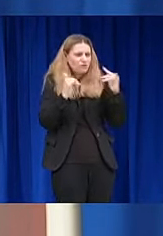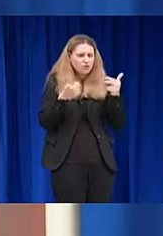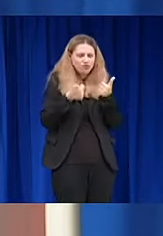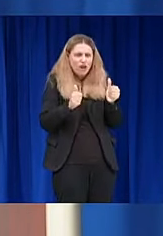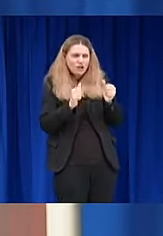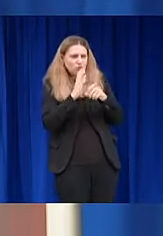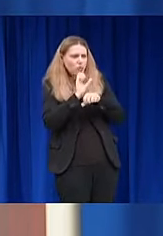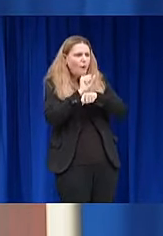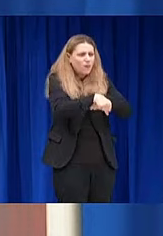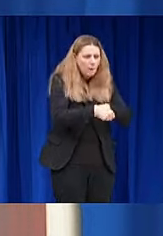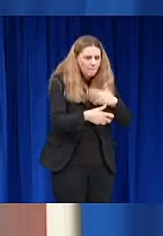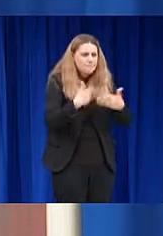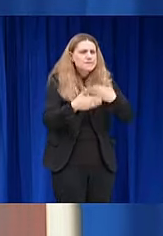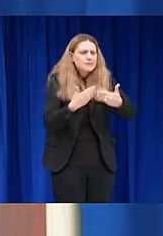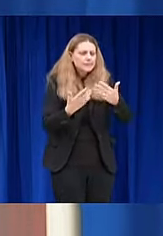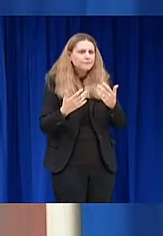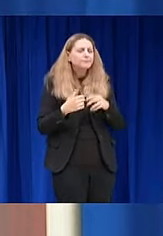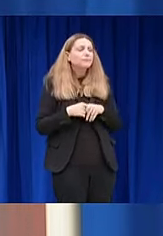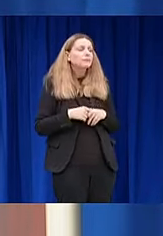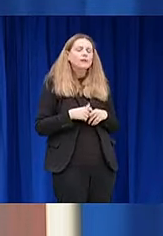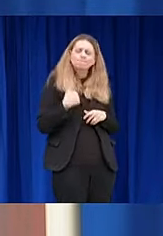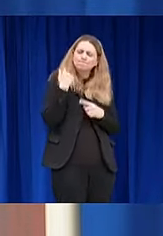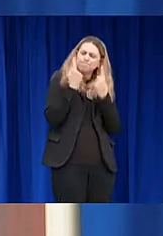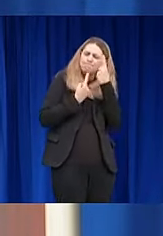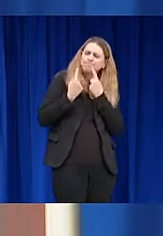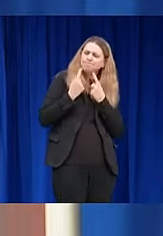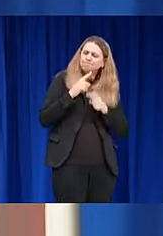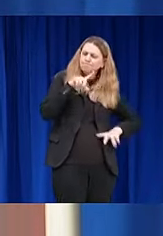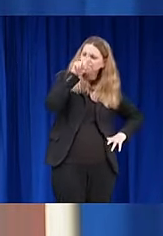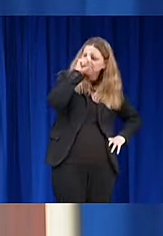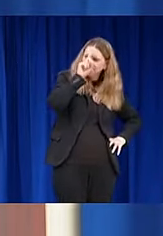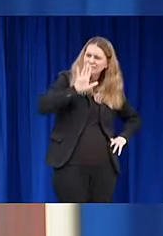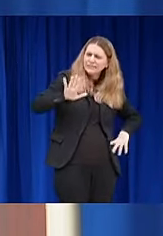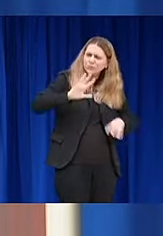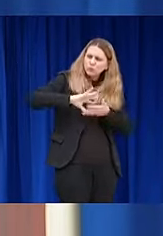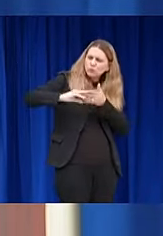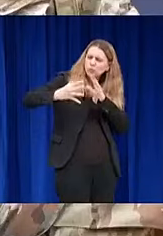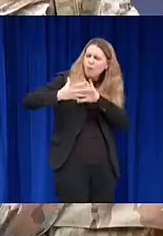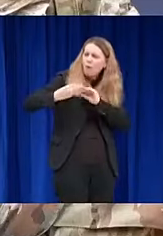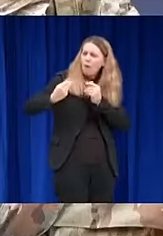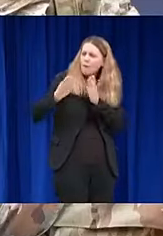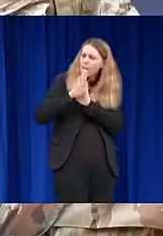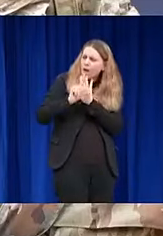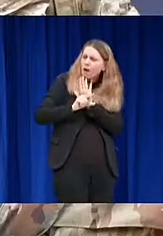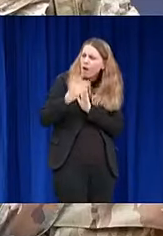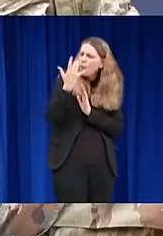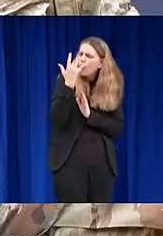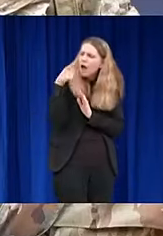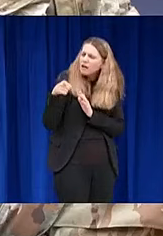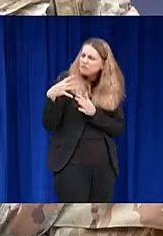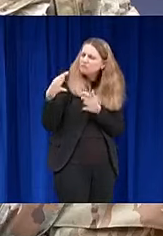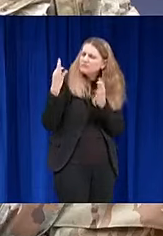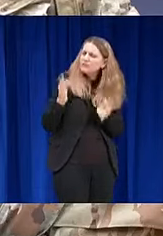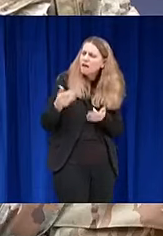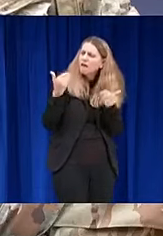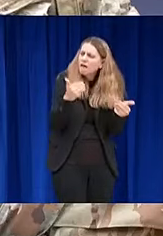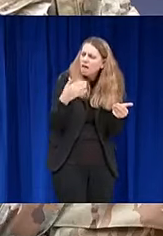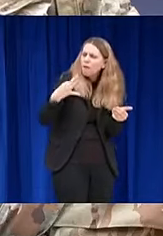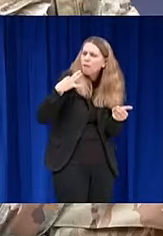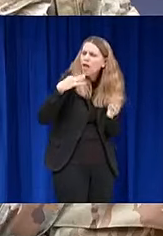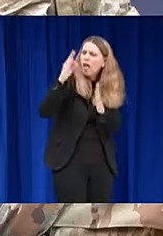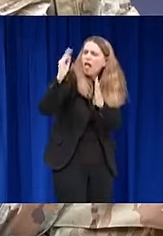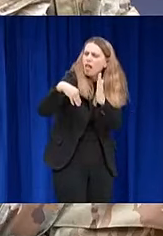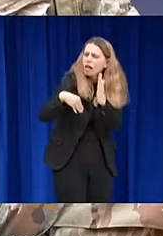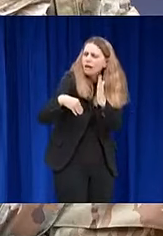his story was, why he had decided to apply for this program, and, by my first impression,